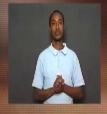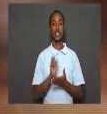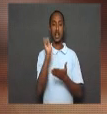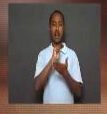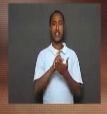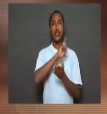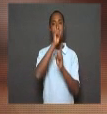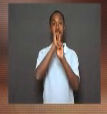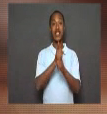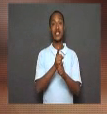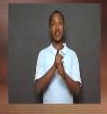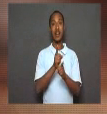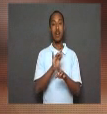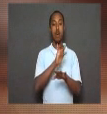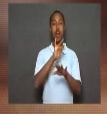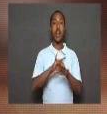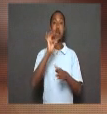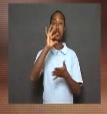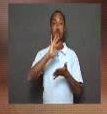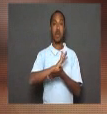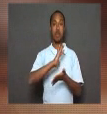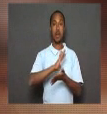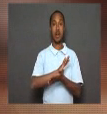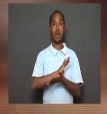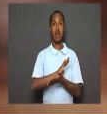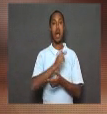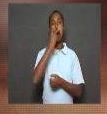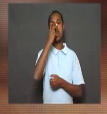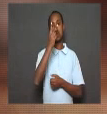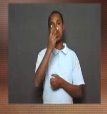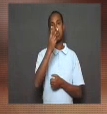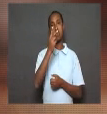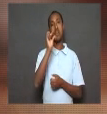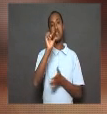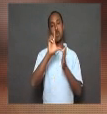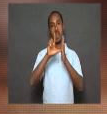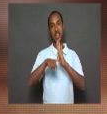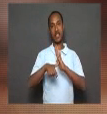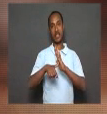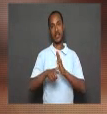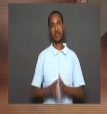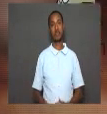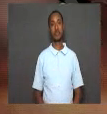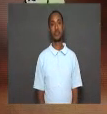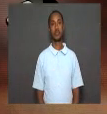Write your answers on a piece of paper, and I will see you in a few minutes.